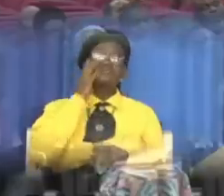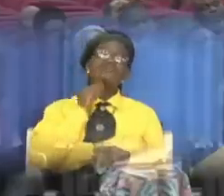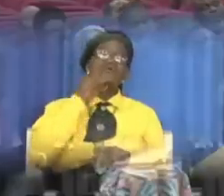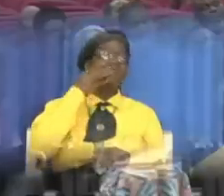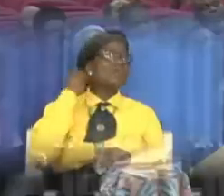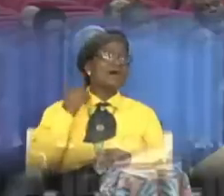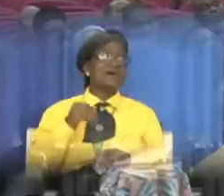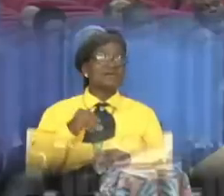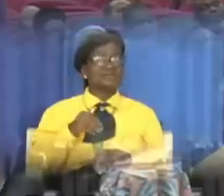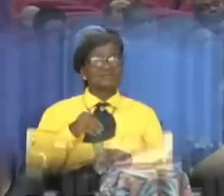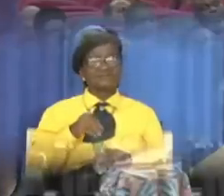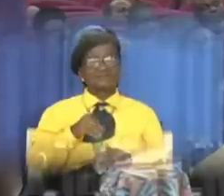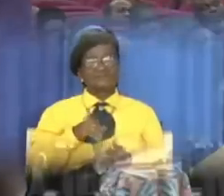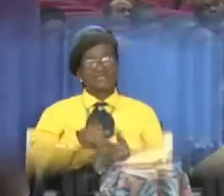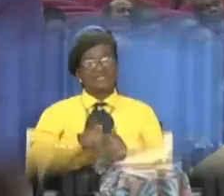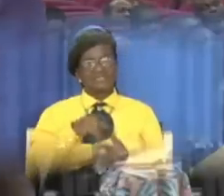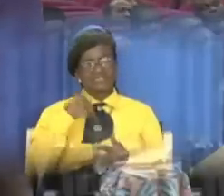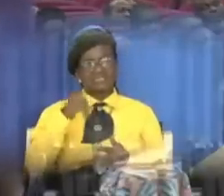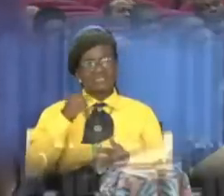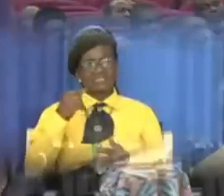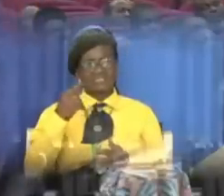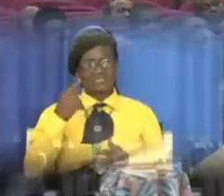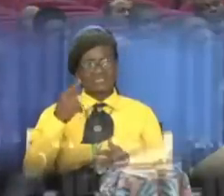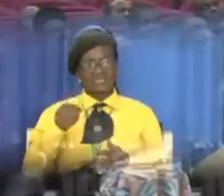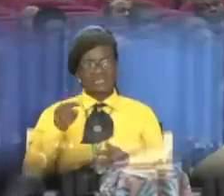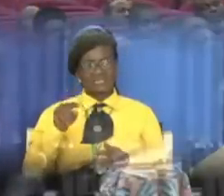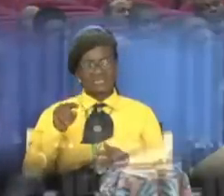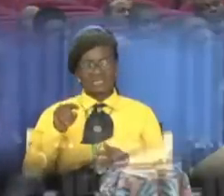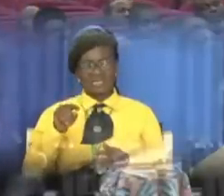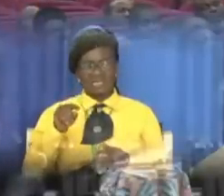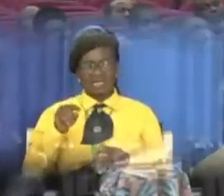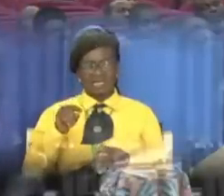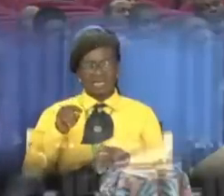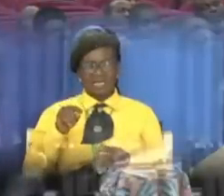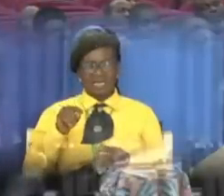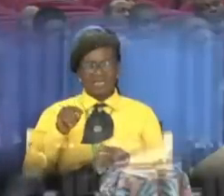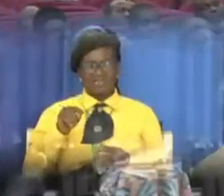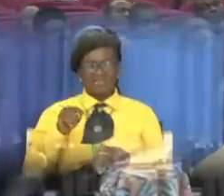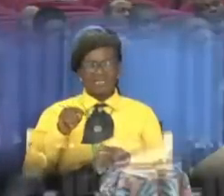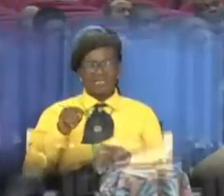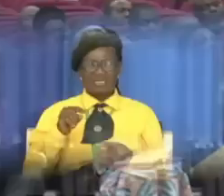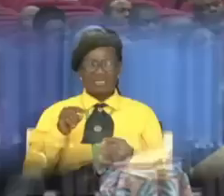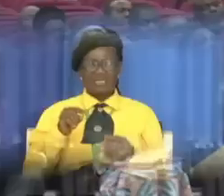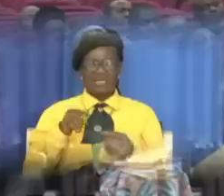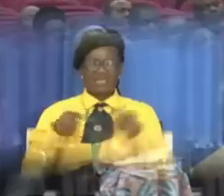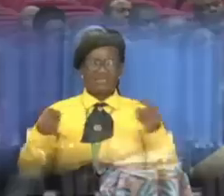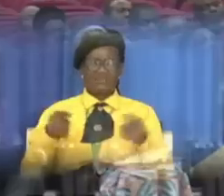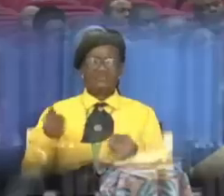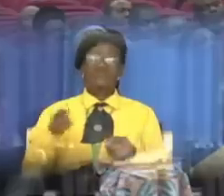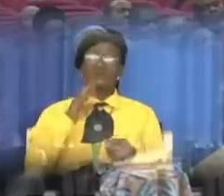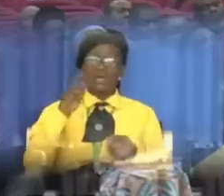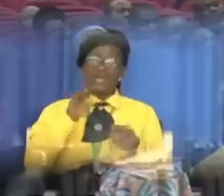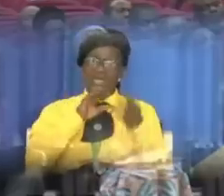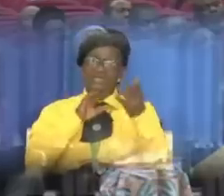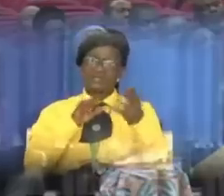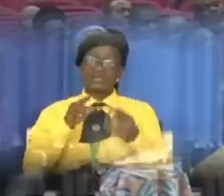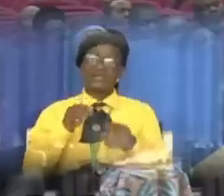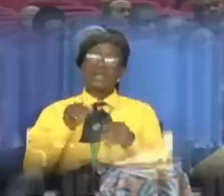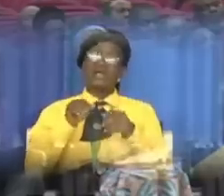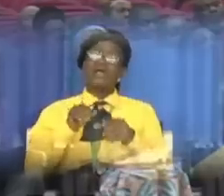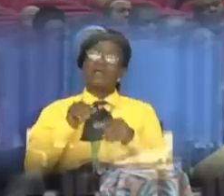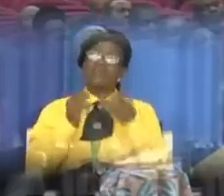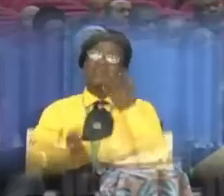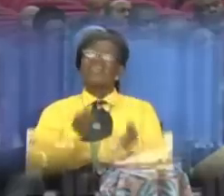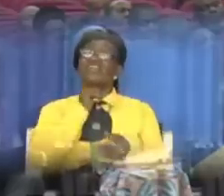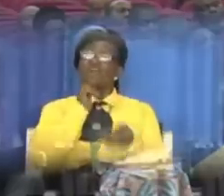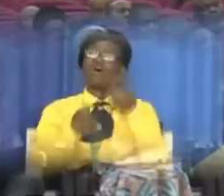It says, the help you are expecting may not necessarily come from your relative, that it is the one that God sends